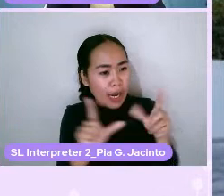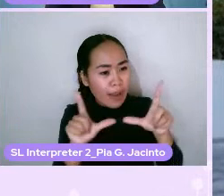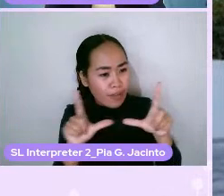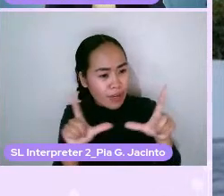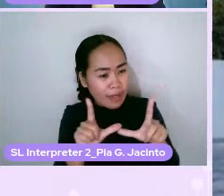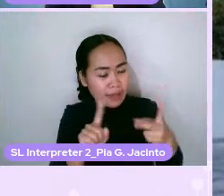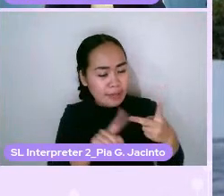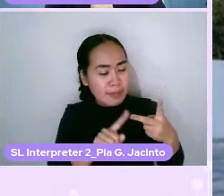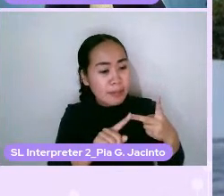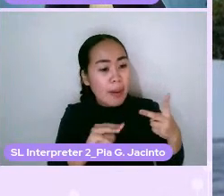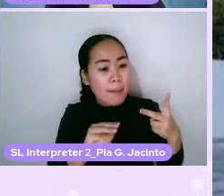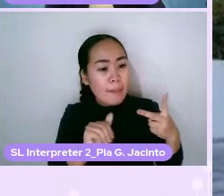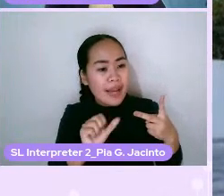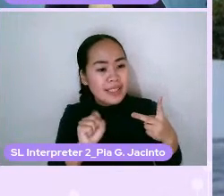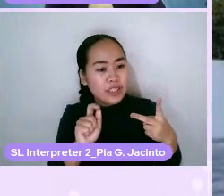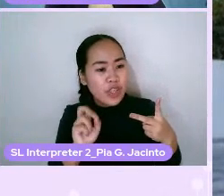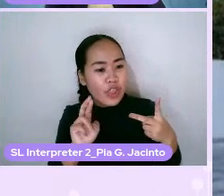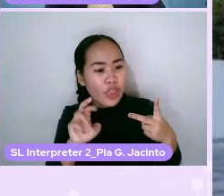self-finance student.